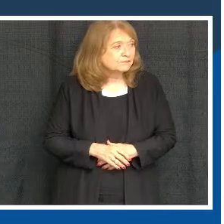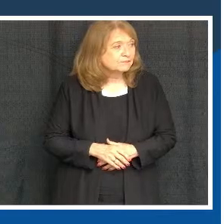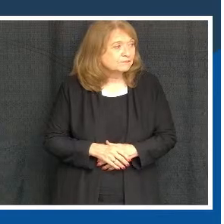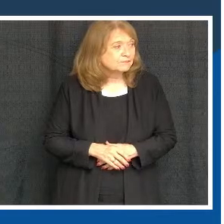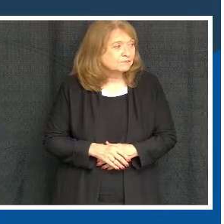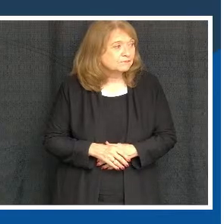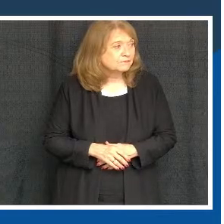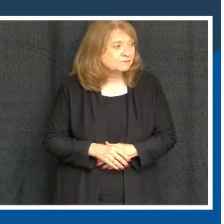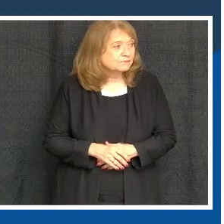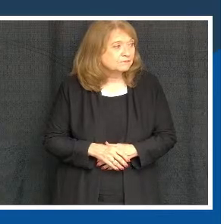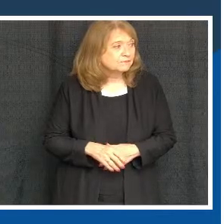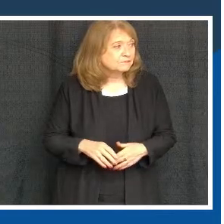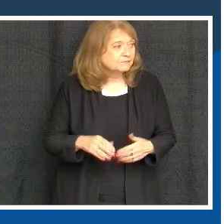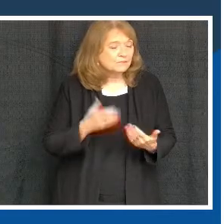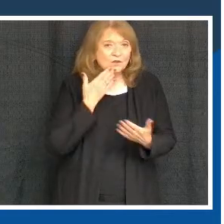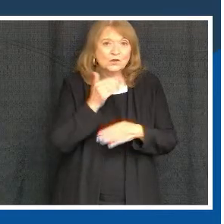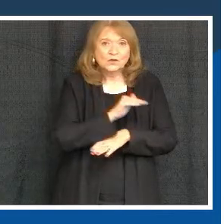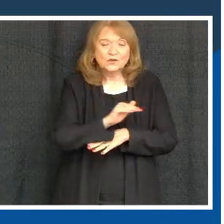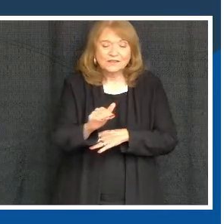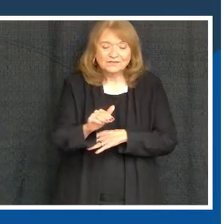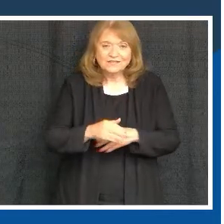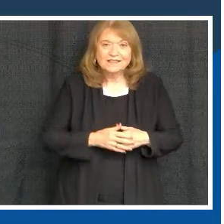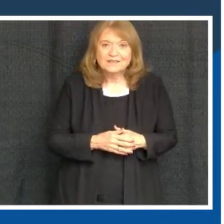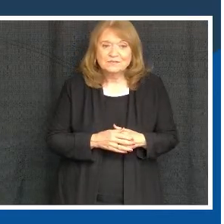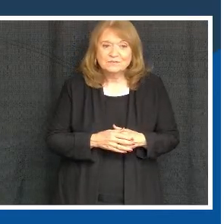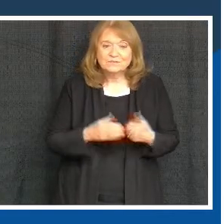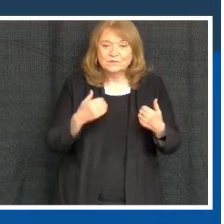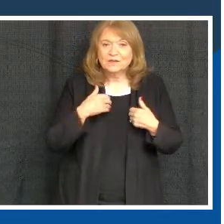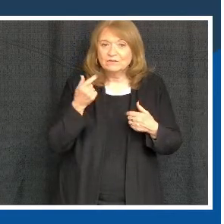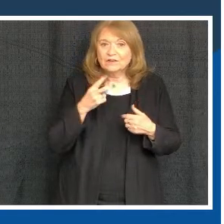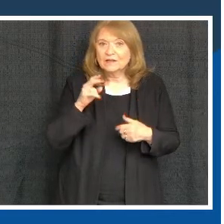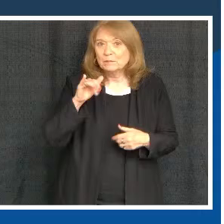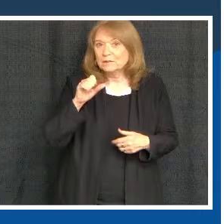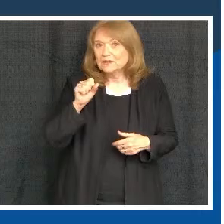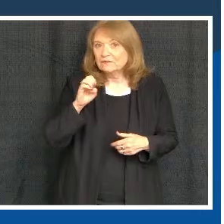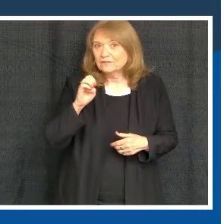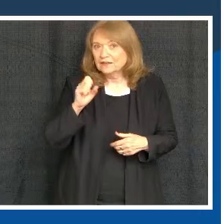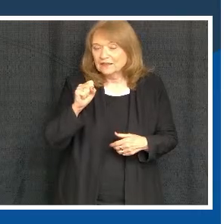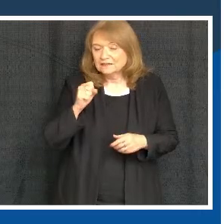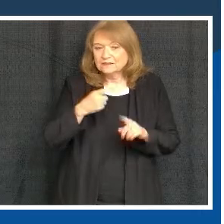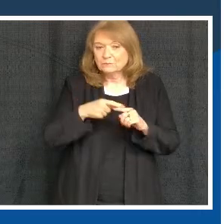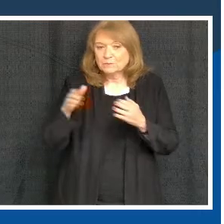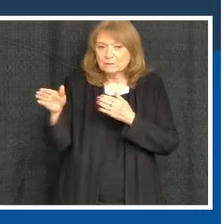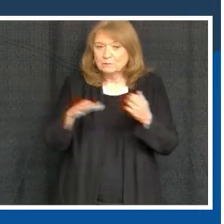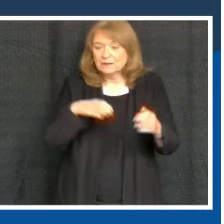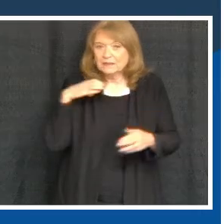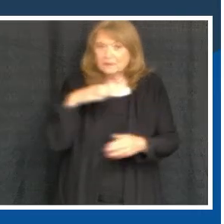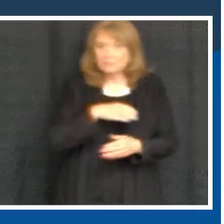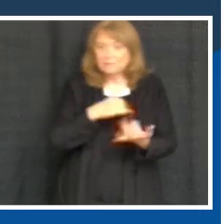All right. Good evening, City Council. We have a couple cases out of the Planning Commission this month.